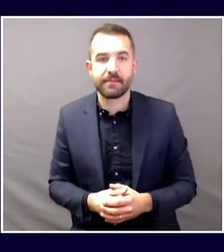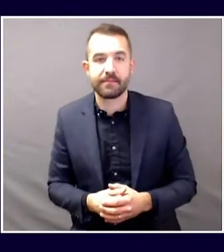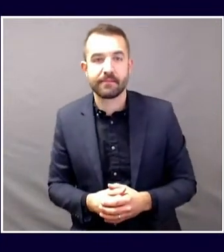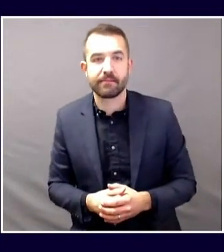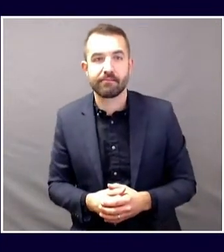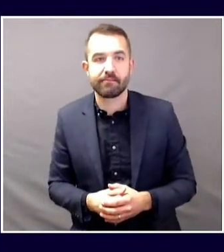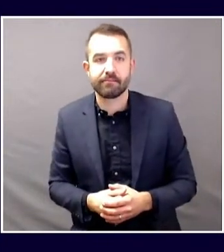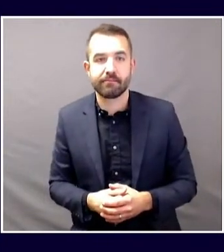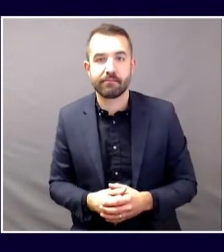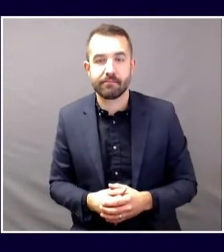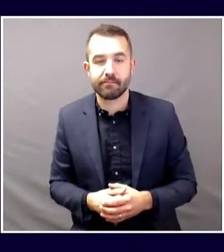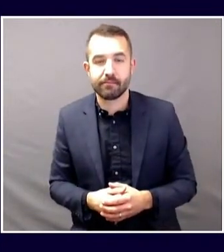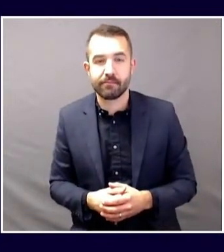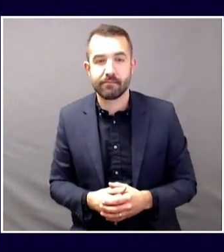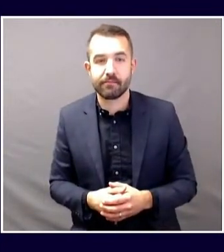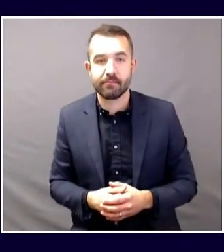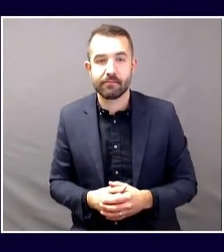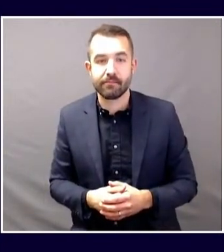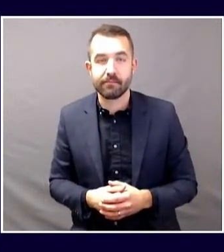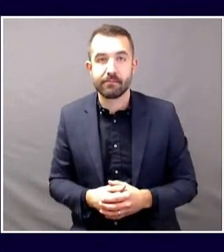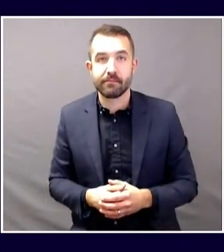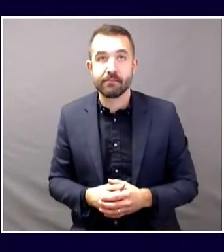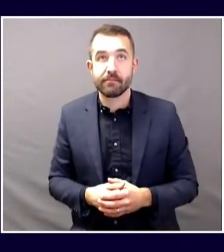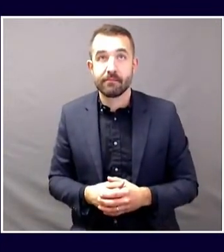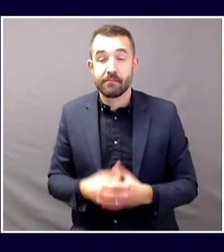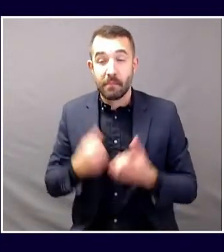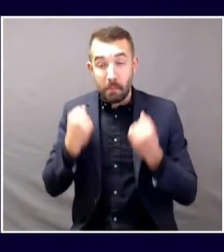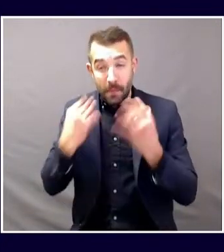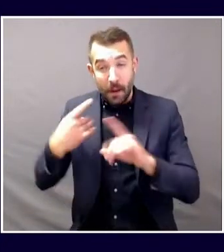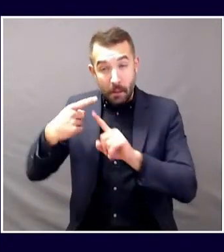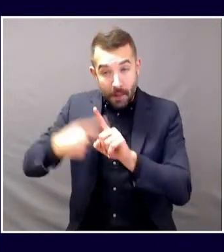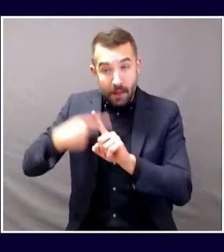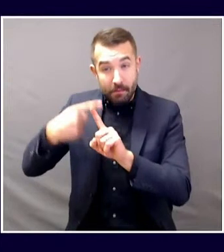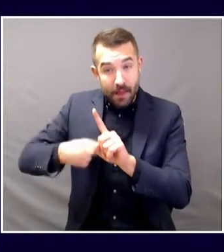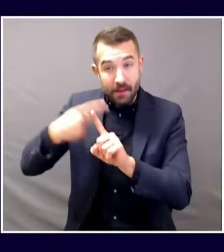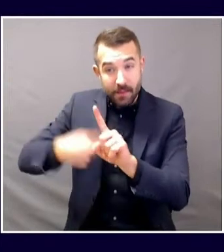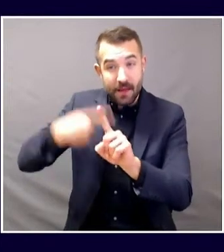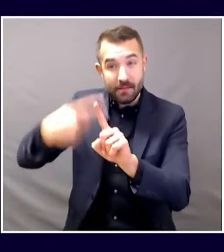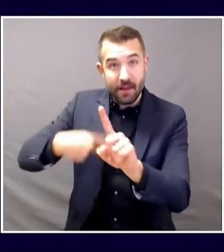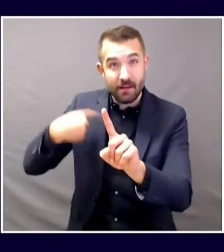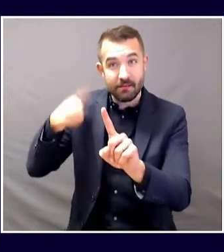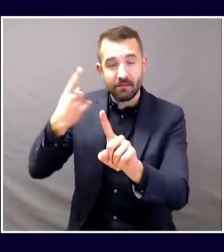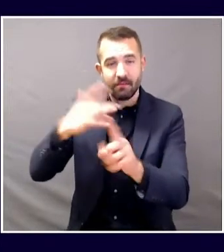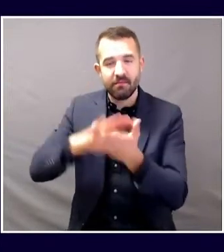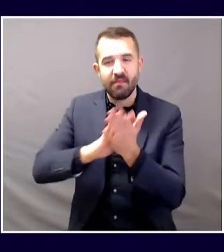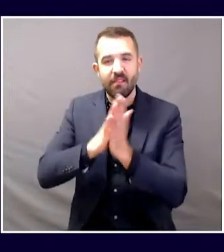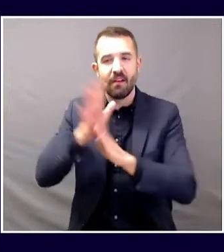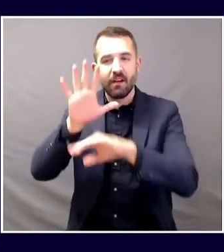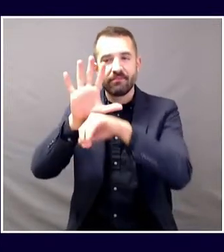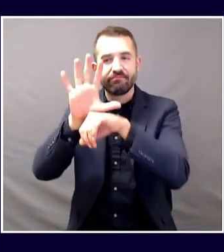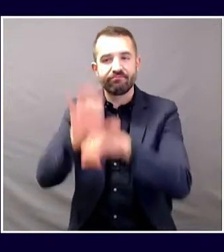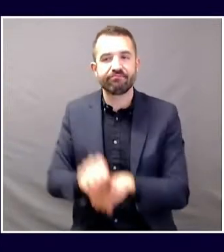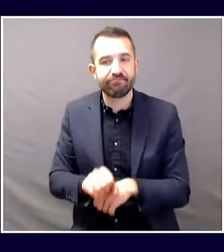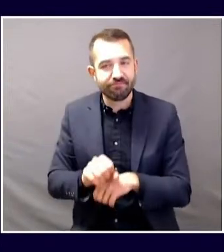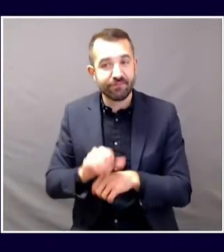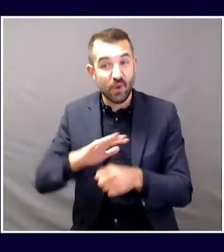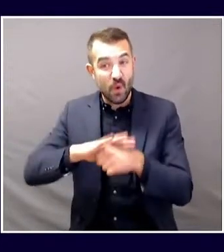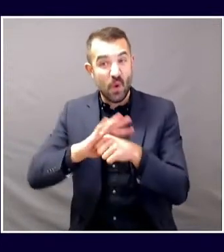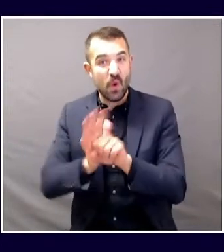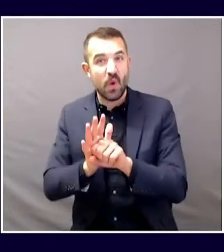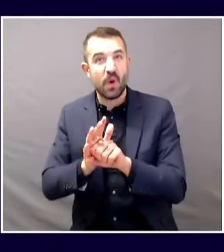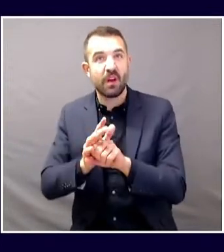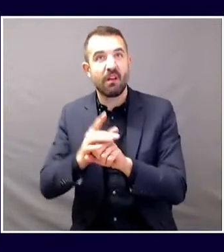We were, for so many years, so many months, used to seeing COVID-19 as a severe phenomenon in other